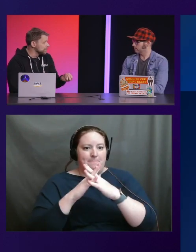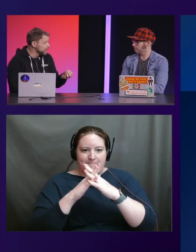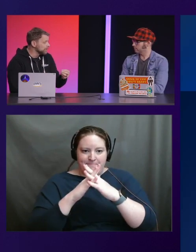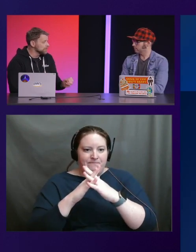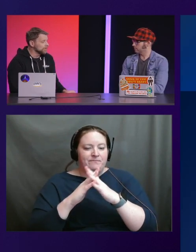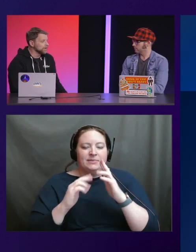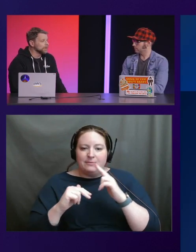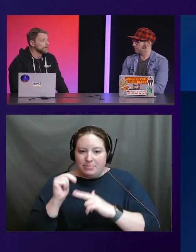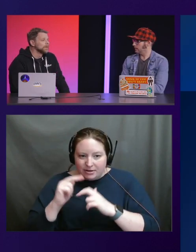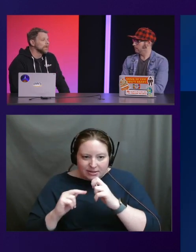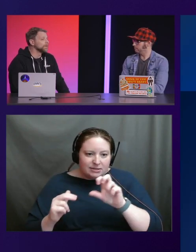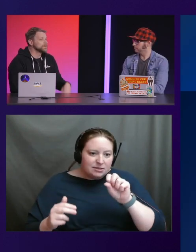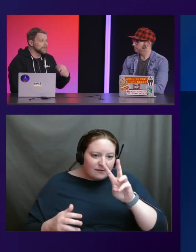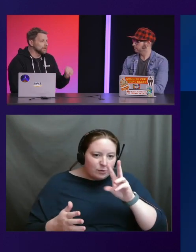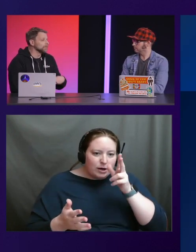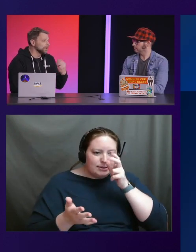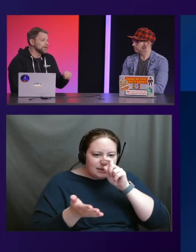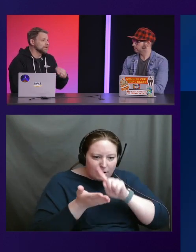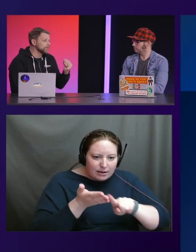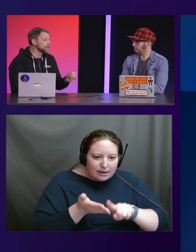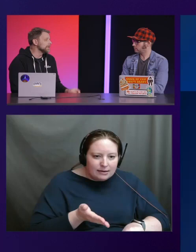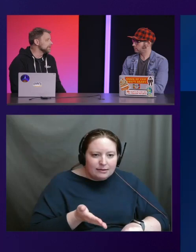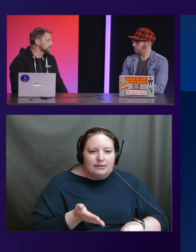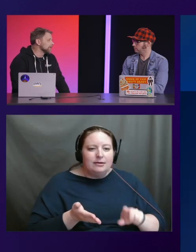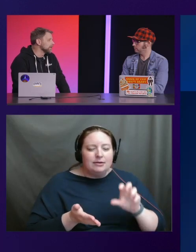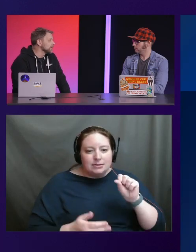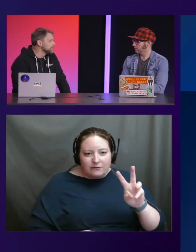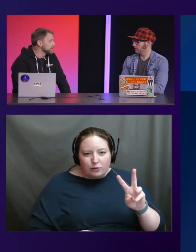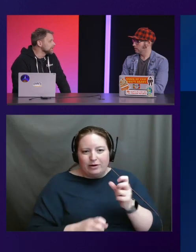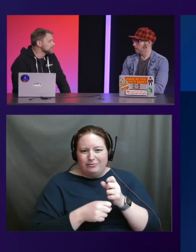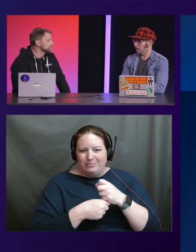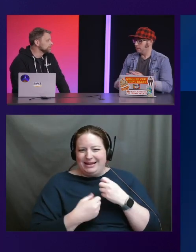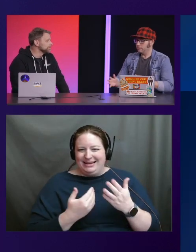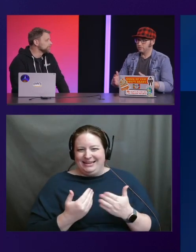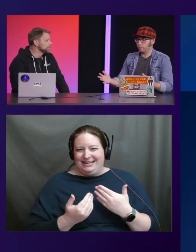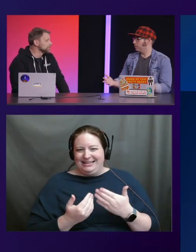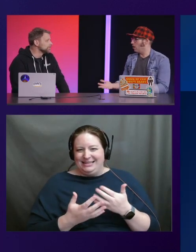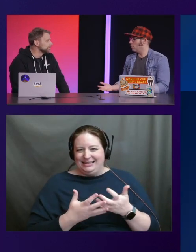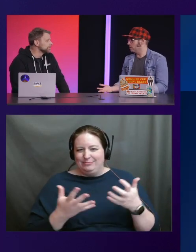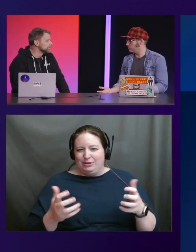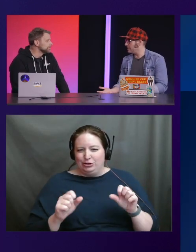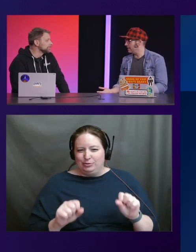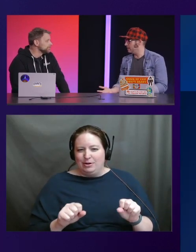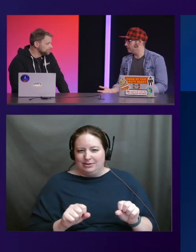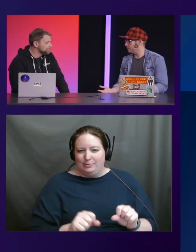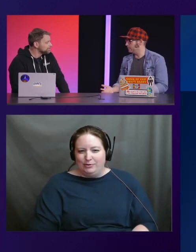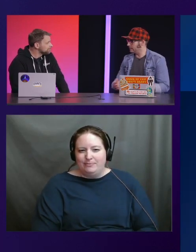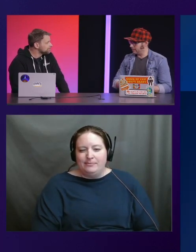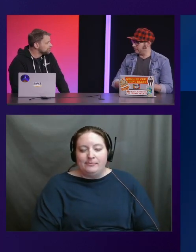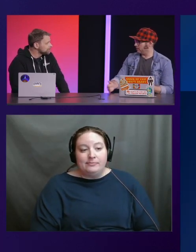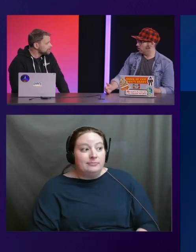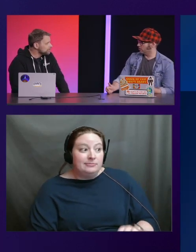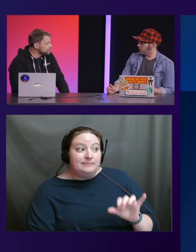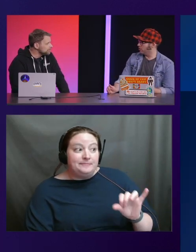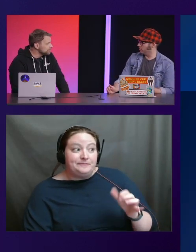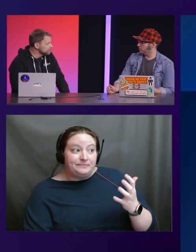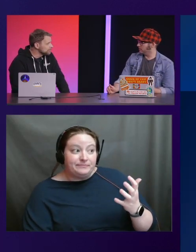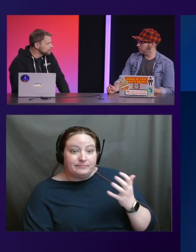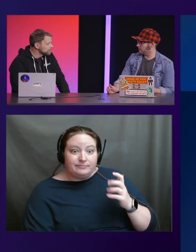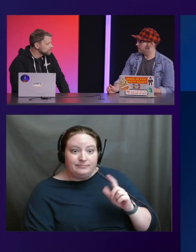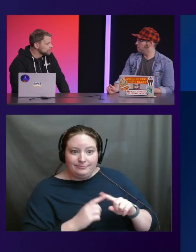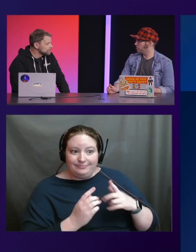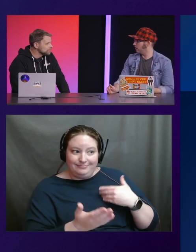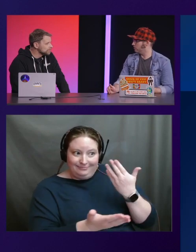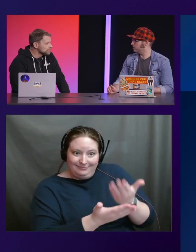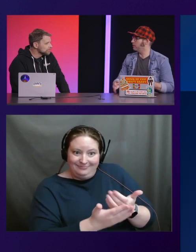as you're debugging your software. And we just make that really, really easy as part of the experience. I mean, this is where we all want to be, but getting there on our own